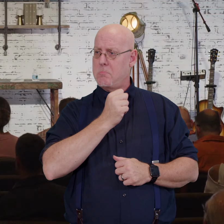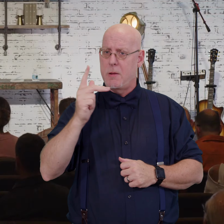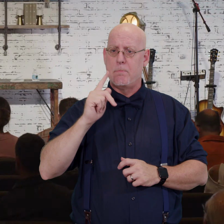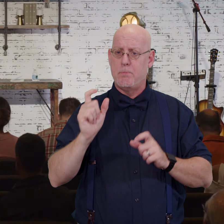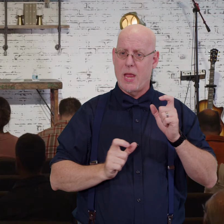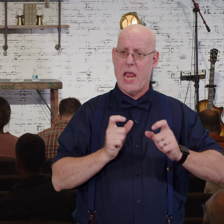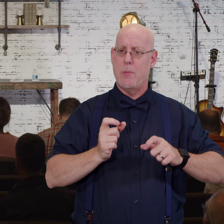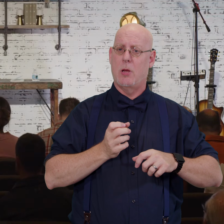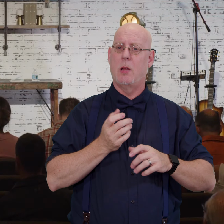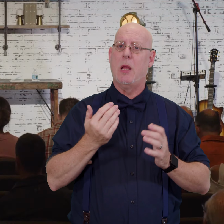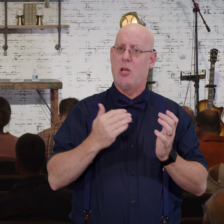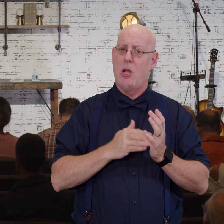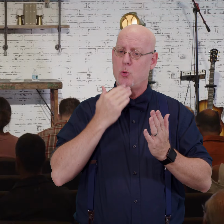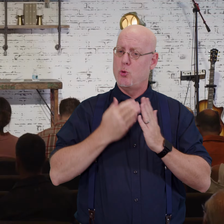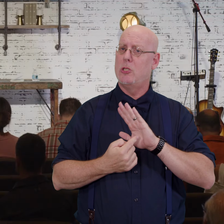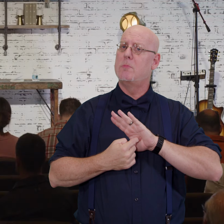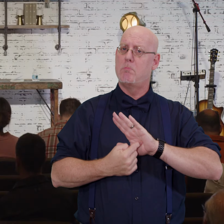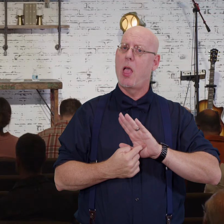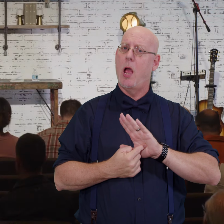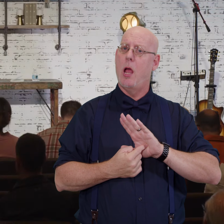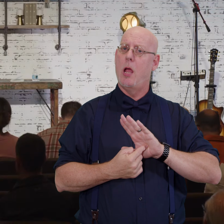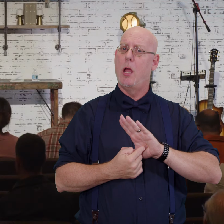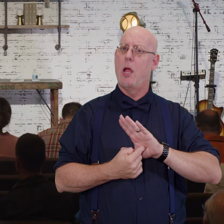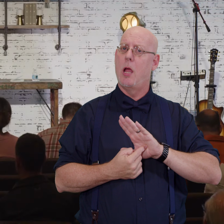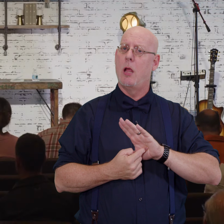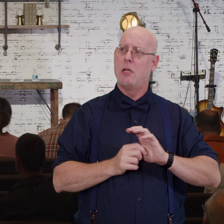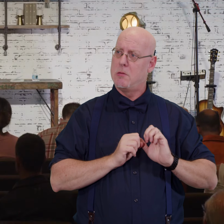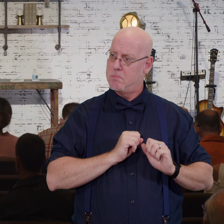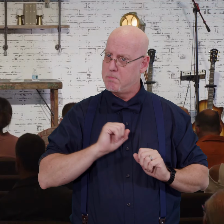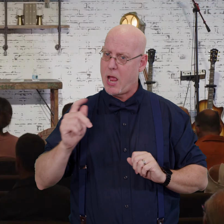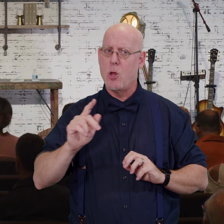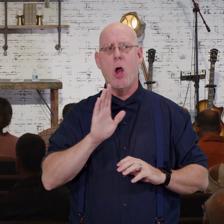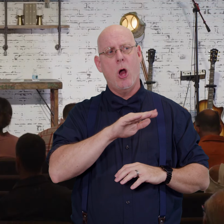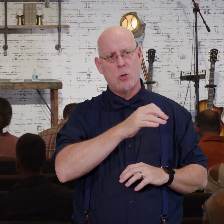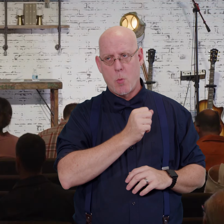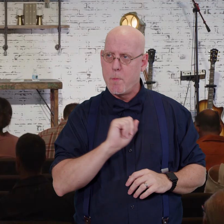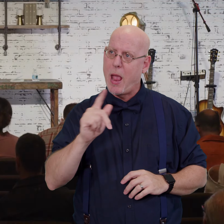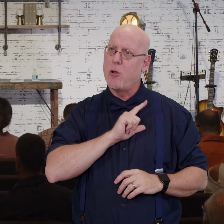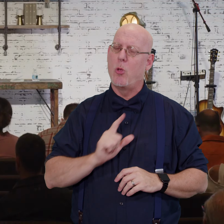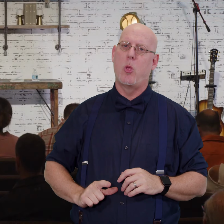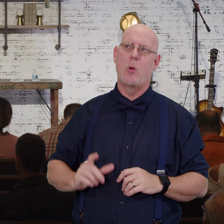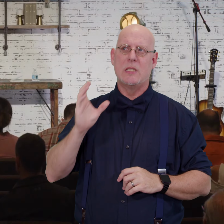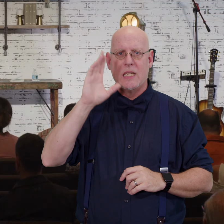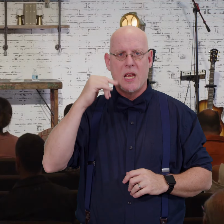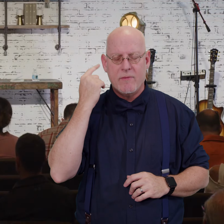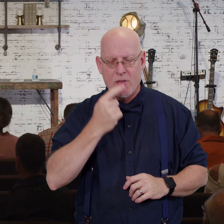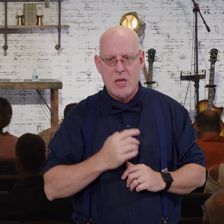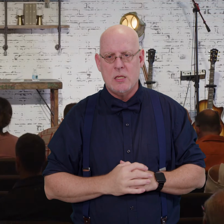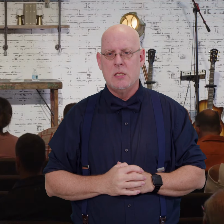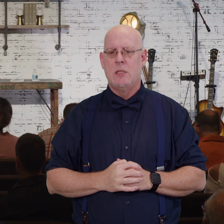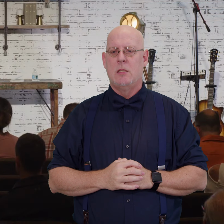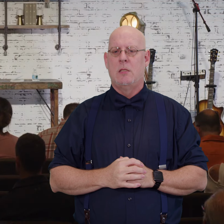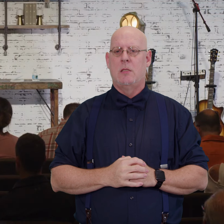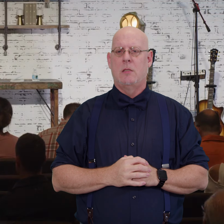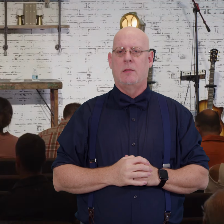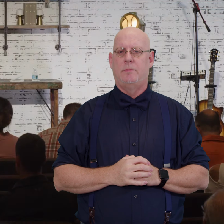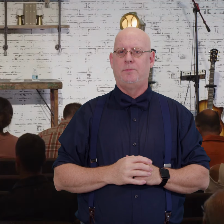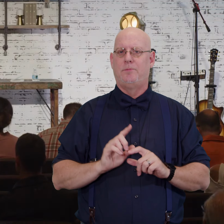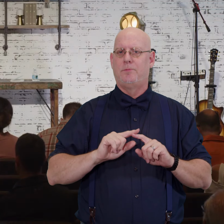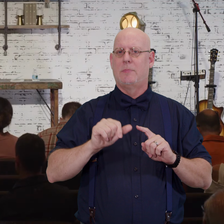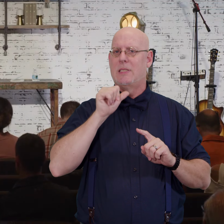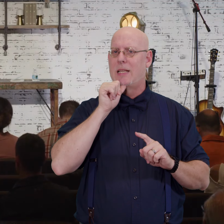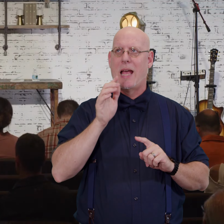So the people are making once again a good display. They're coming back. Let's go back to the Lord. Let's seek his face.